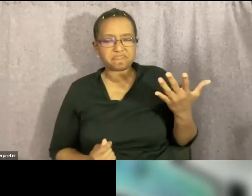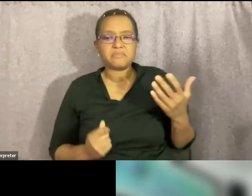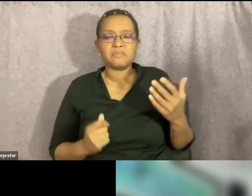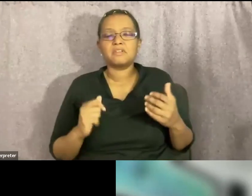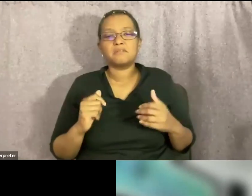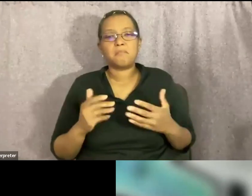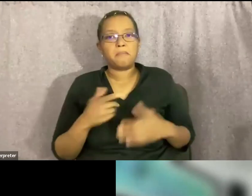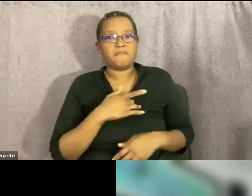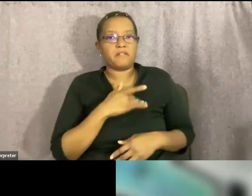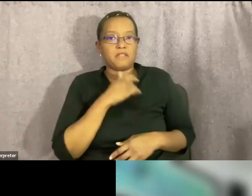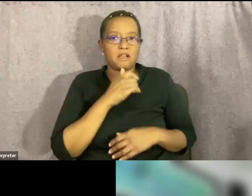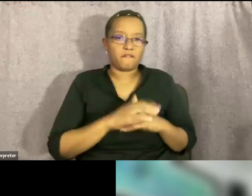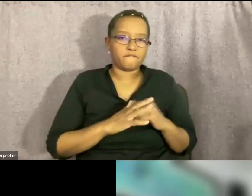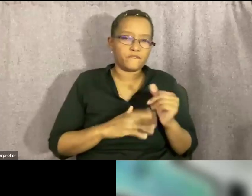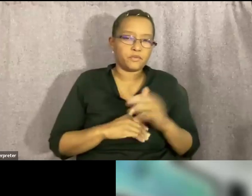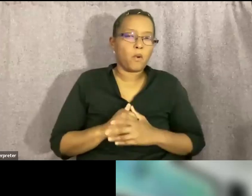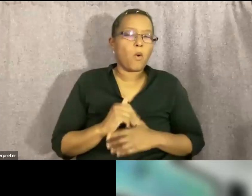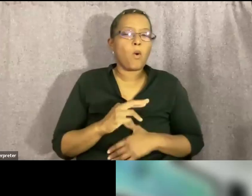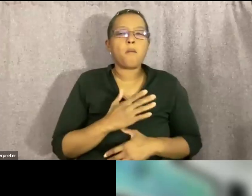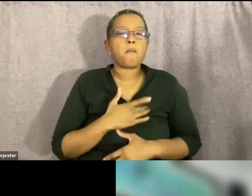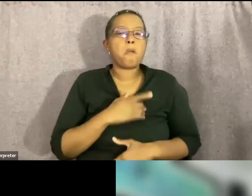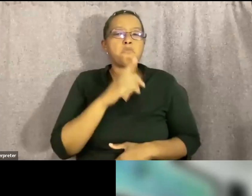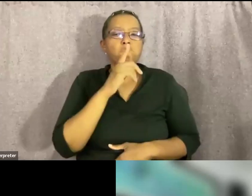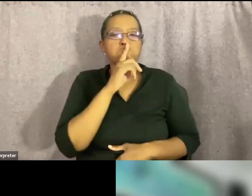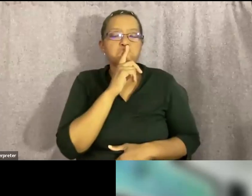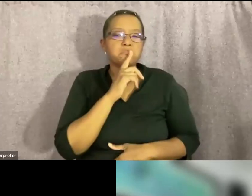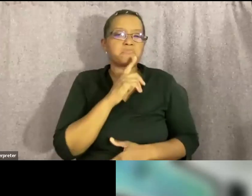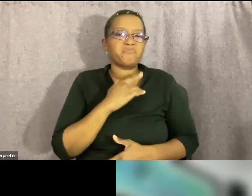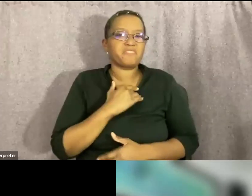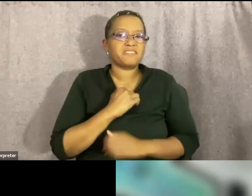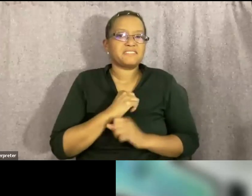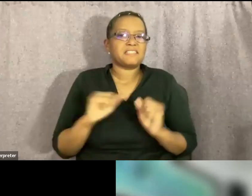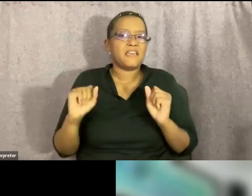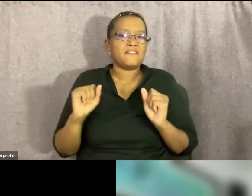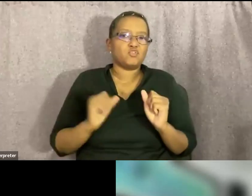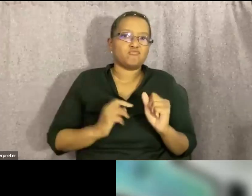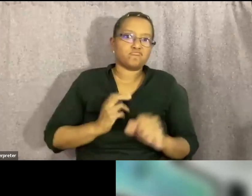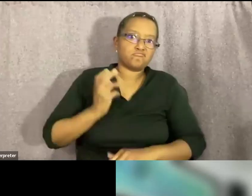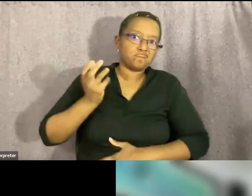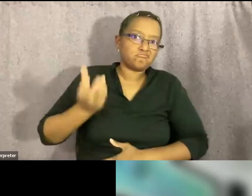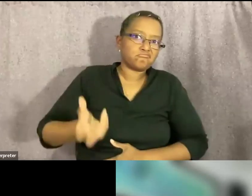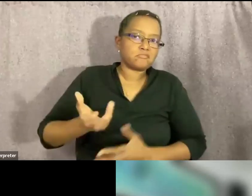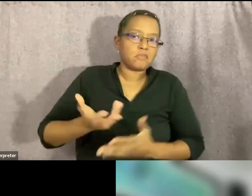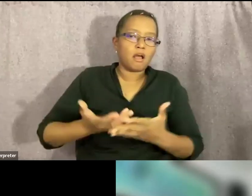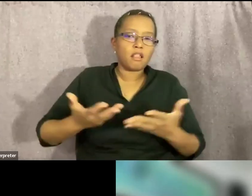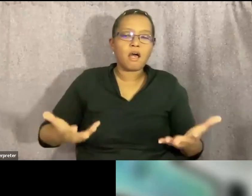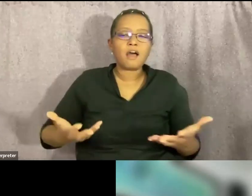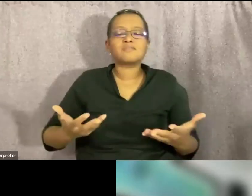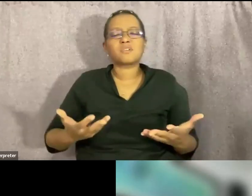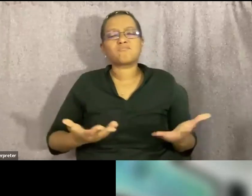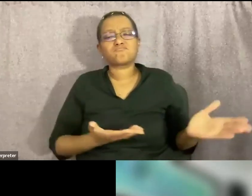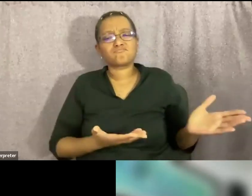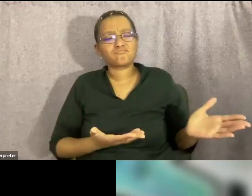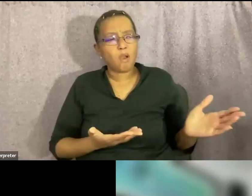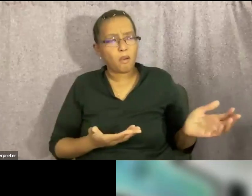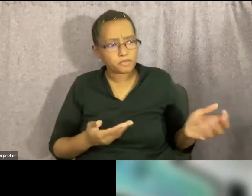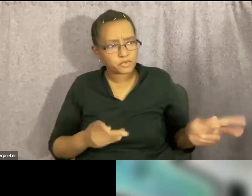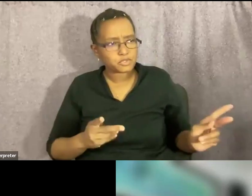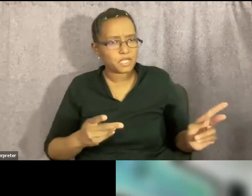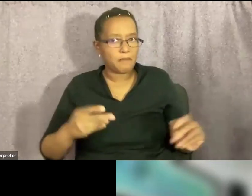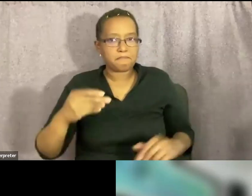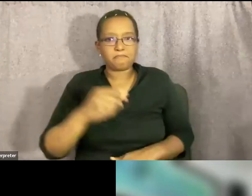project is to address that and to maybe be a response and answer to that. If you're interested in getting involved, you can contact me at